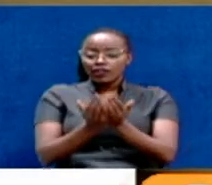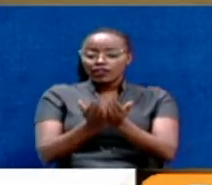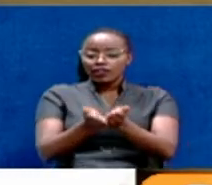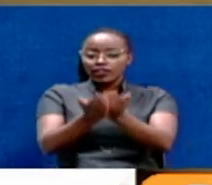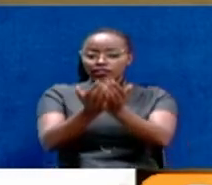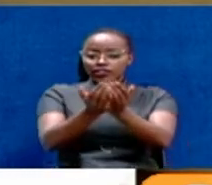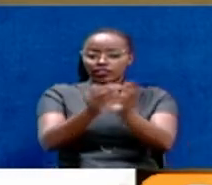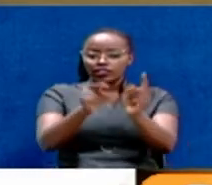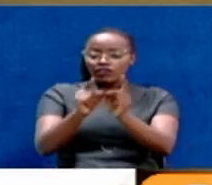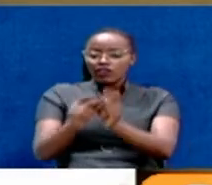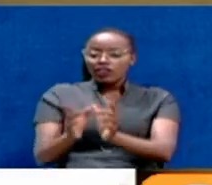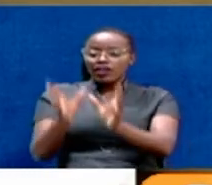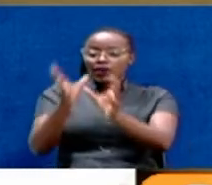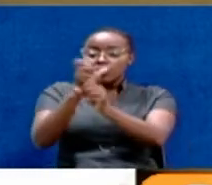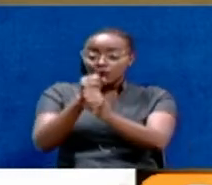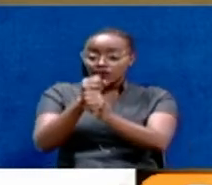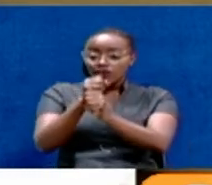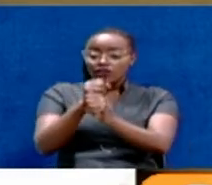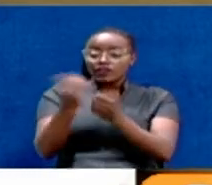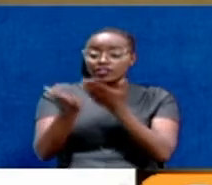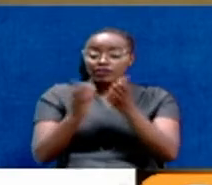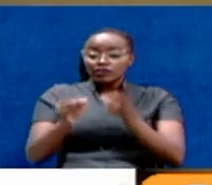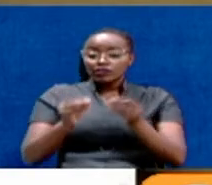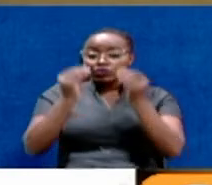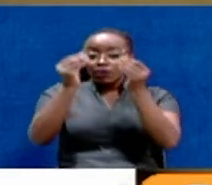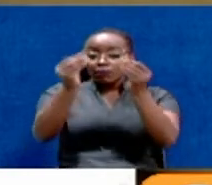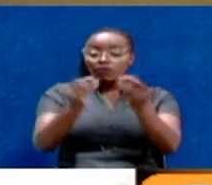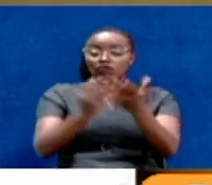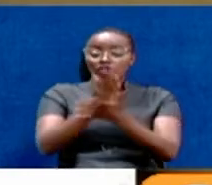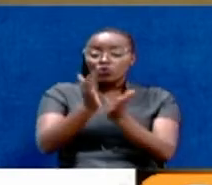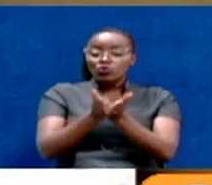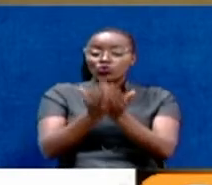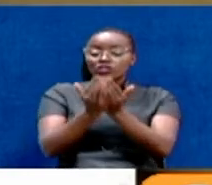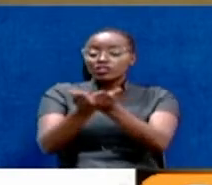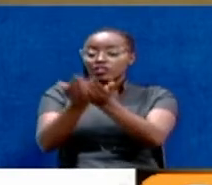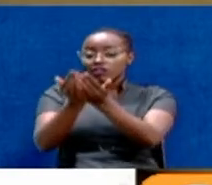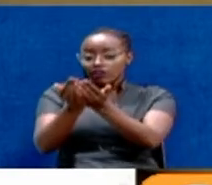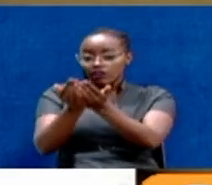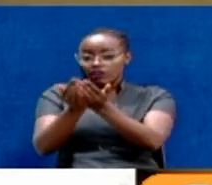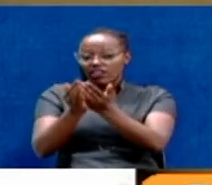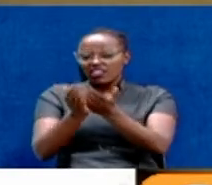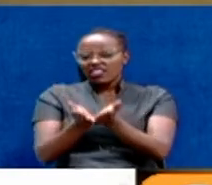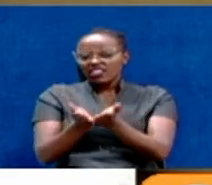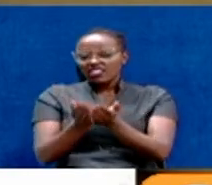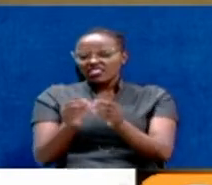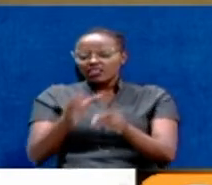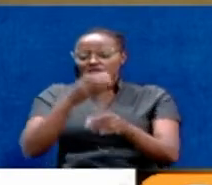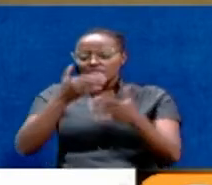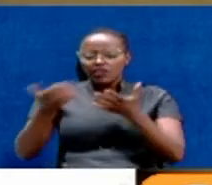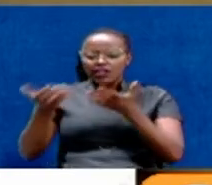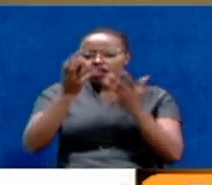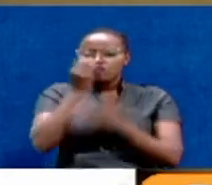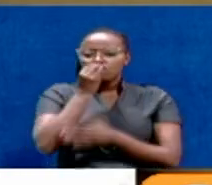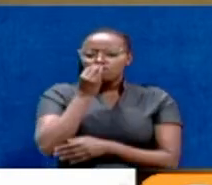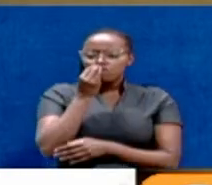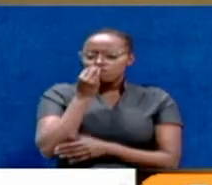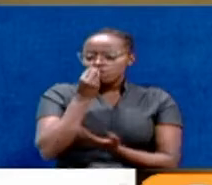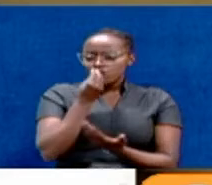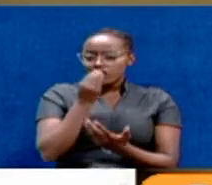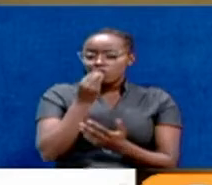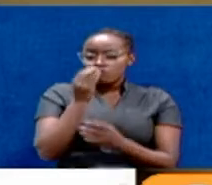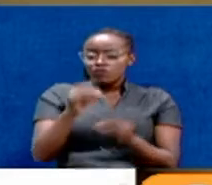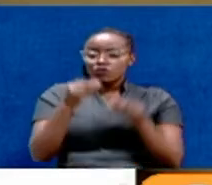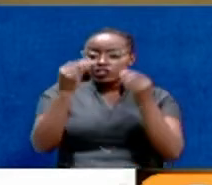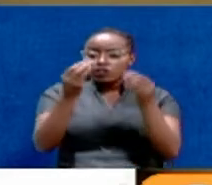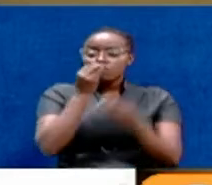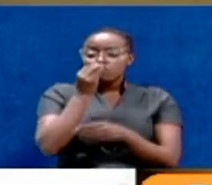the associated services provided by ship chandlers, although ship chandlers, they do carry food,